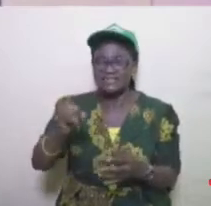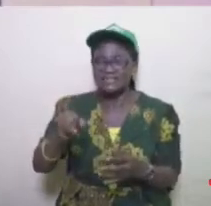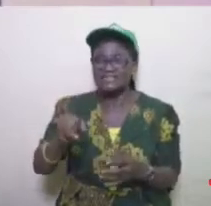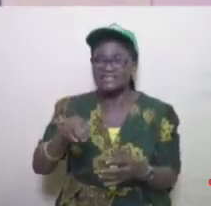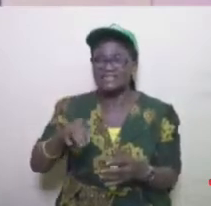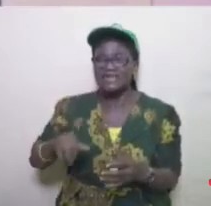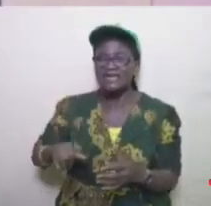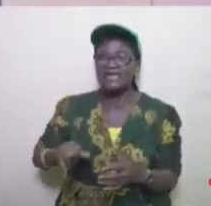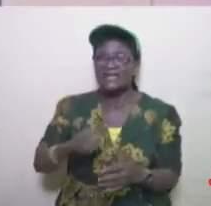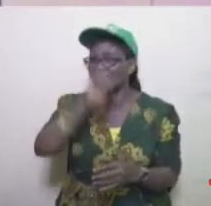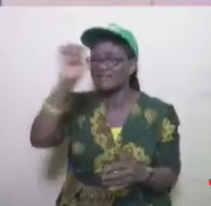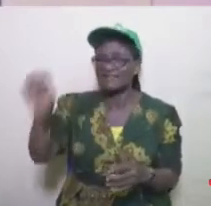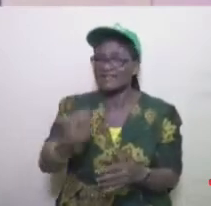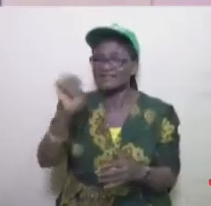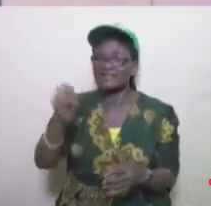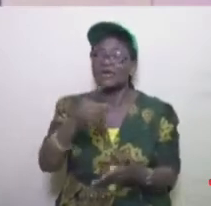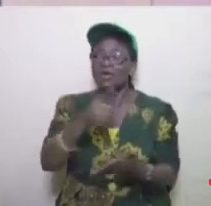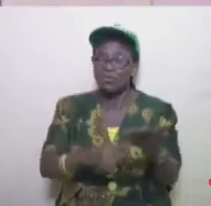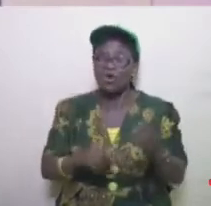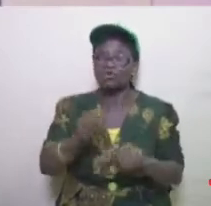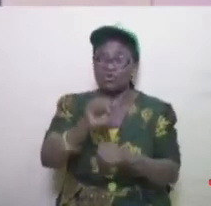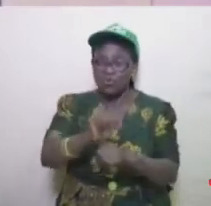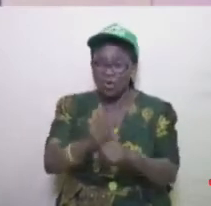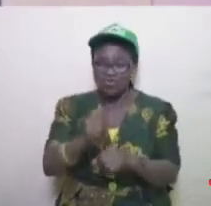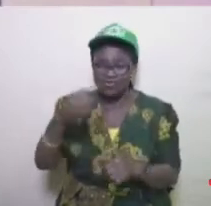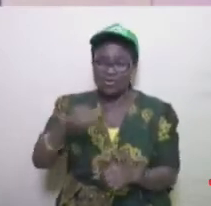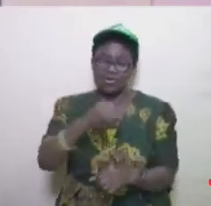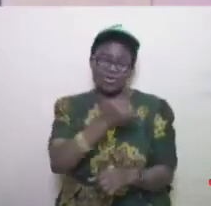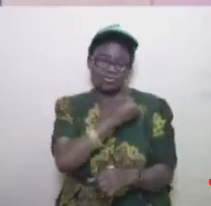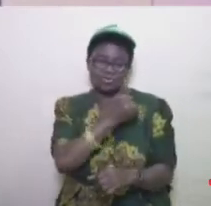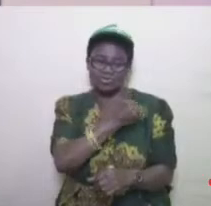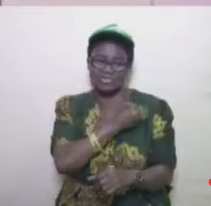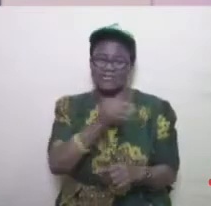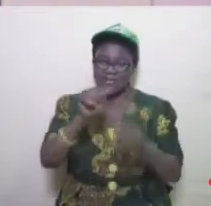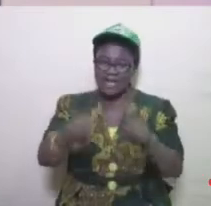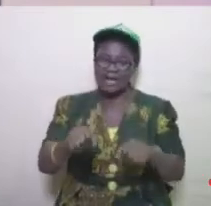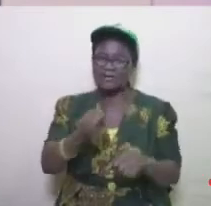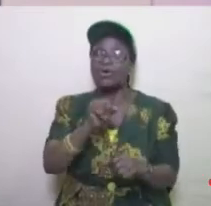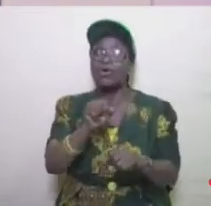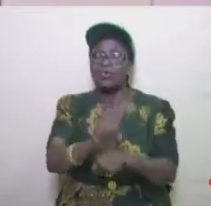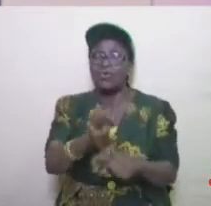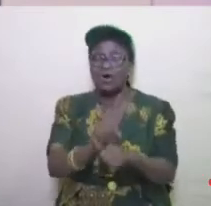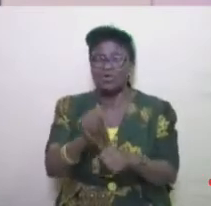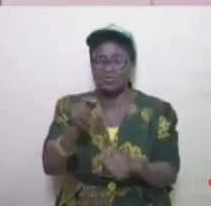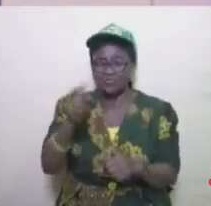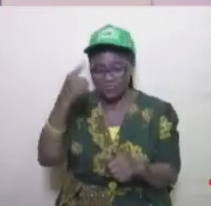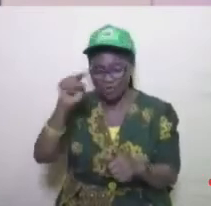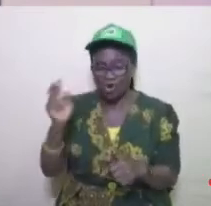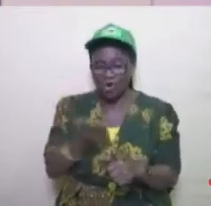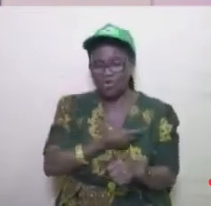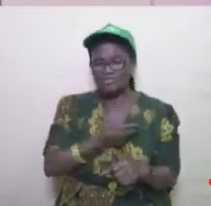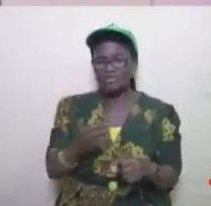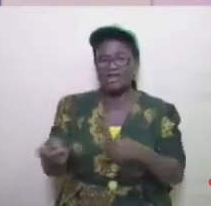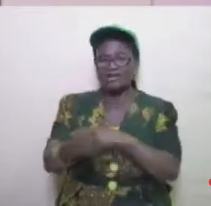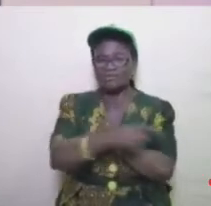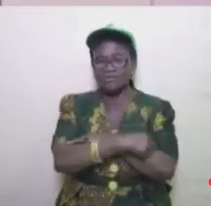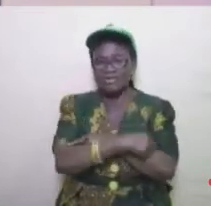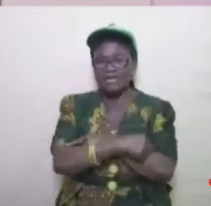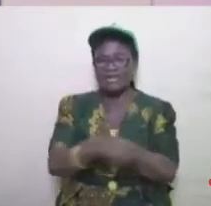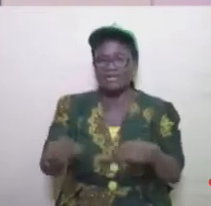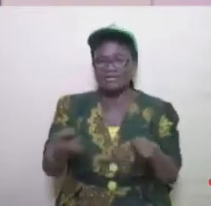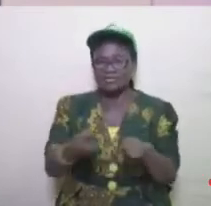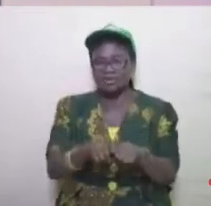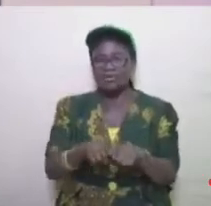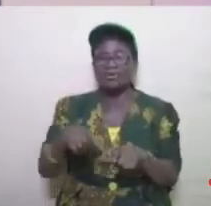for Joseph can actually work for us today. So we'll go right there